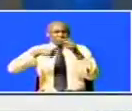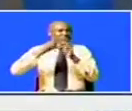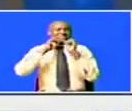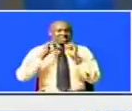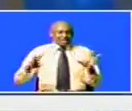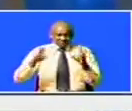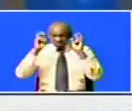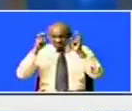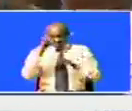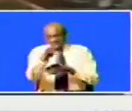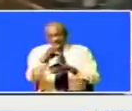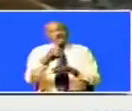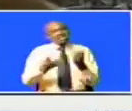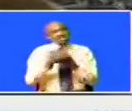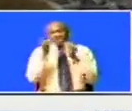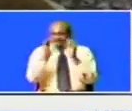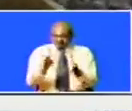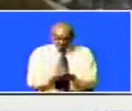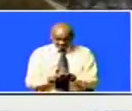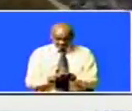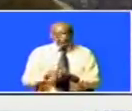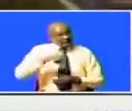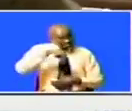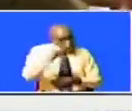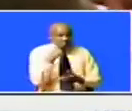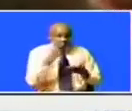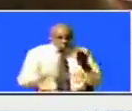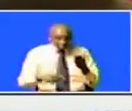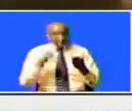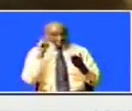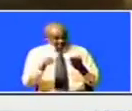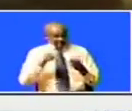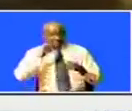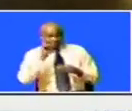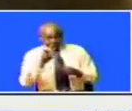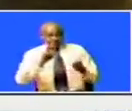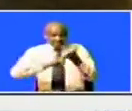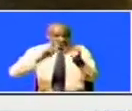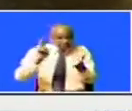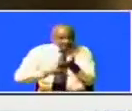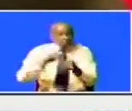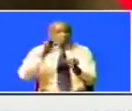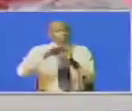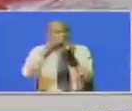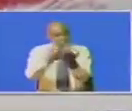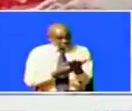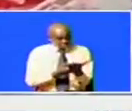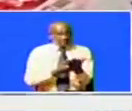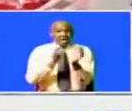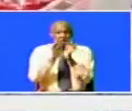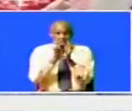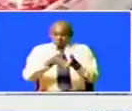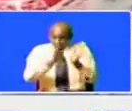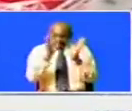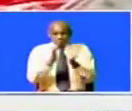and issues at hand. Case in point, she highlights the need to cross-check the register of voters, both electronically